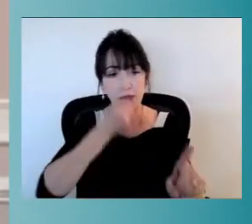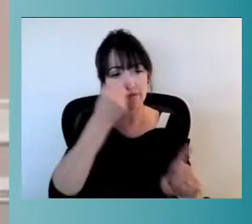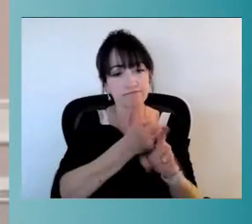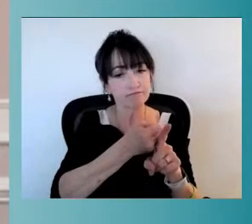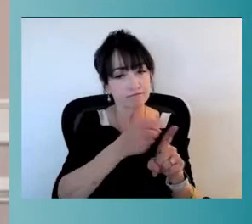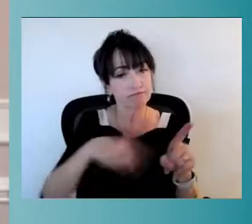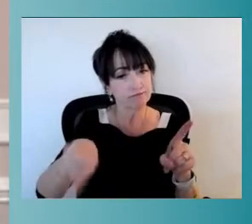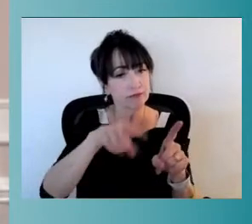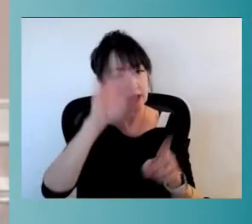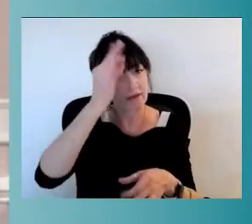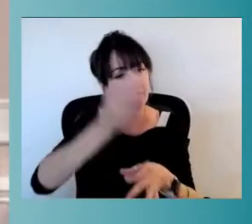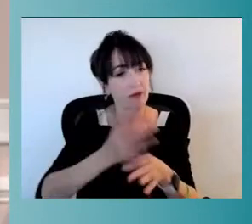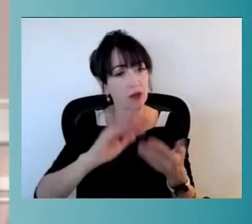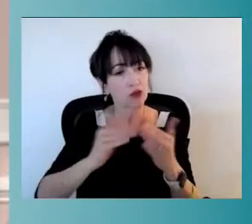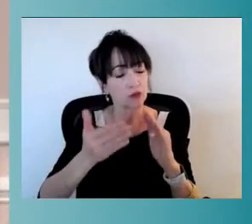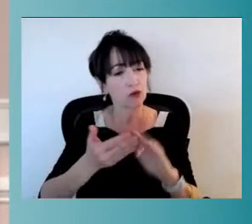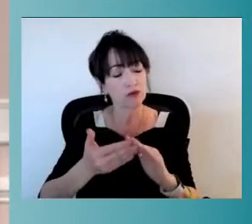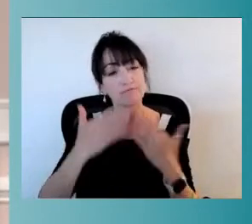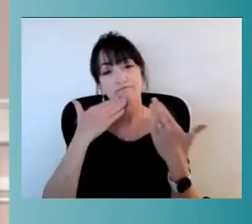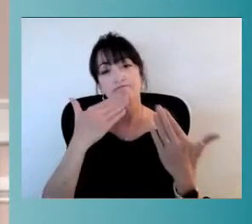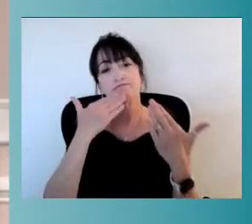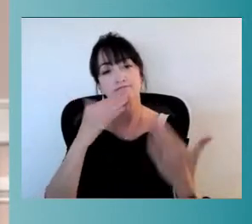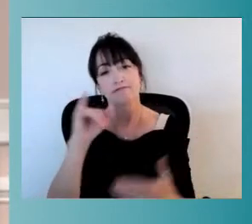community. Thank you, IMAC.